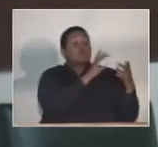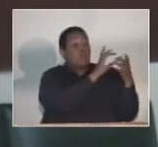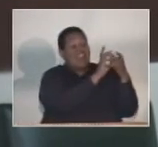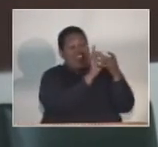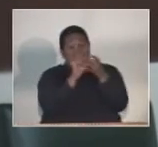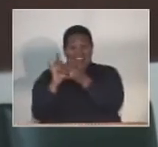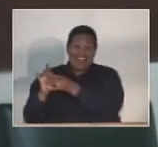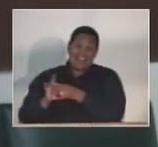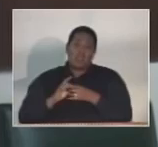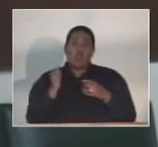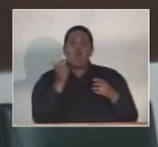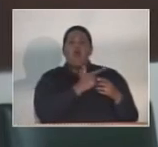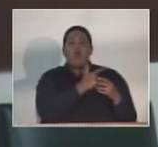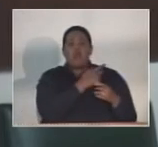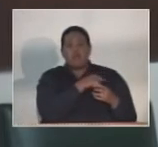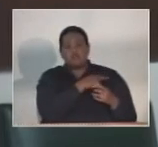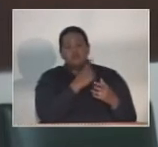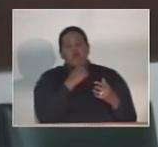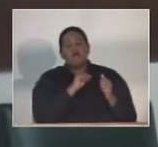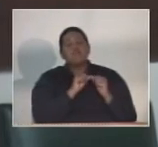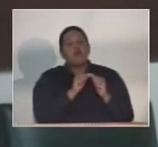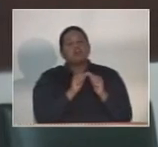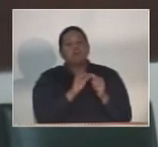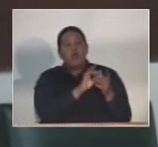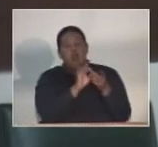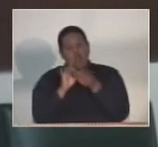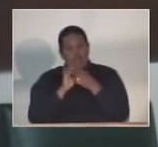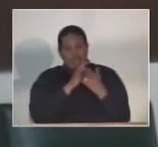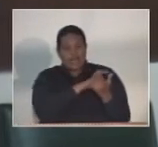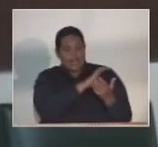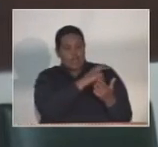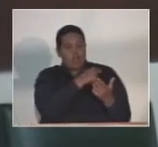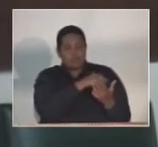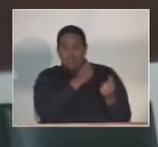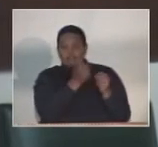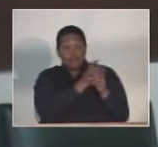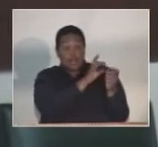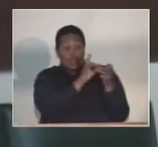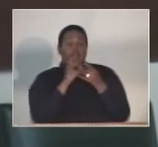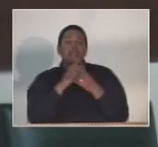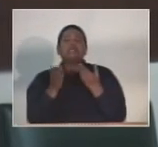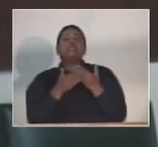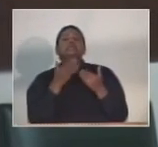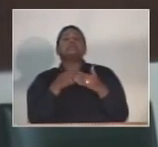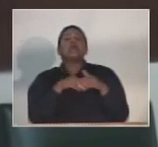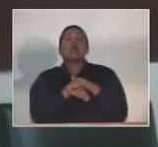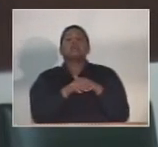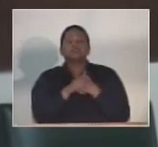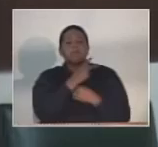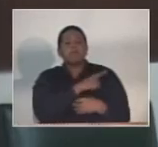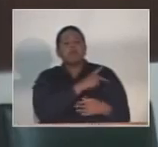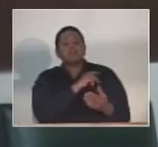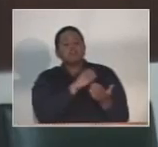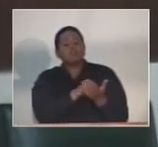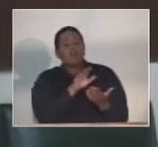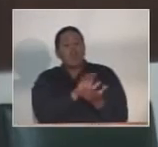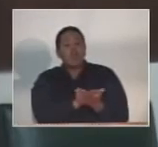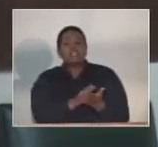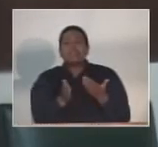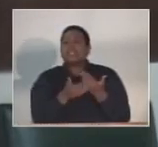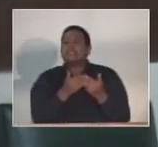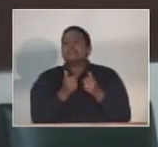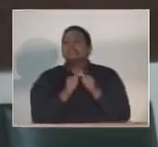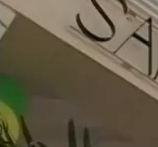have continuity of care and easily accessible patient records for more efficient and